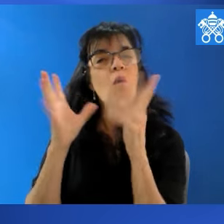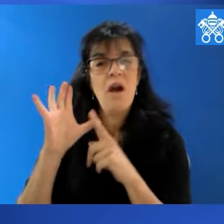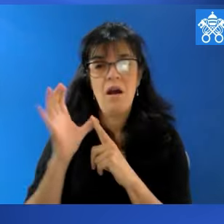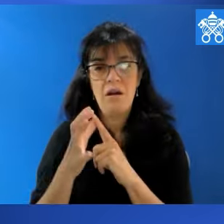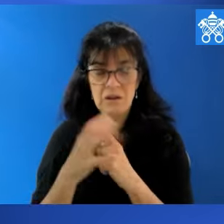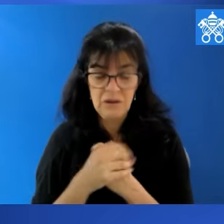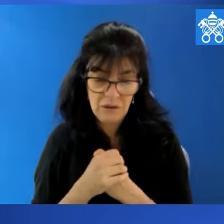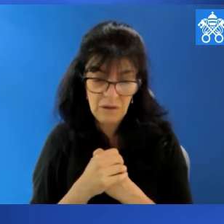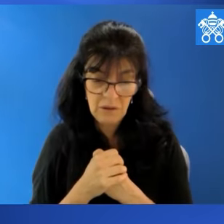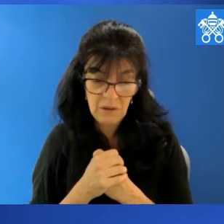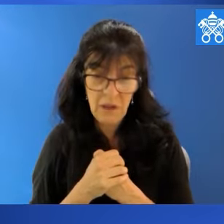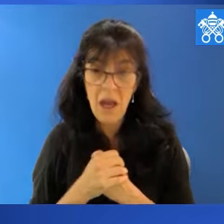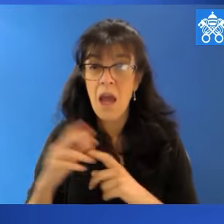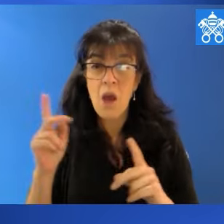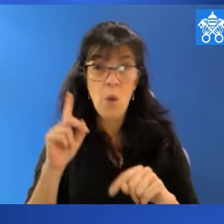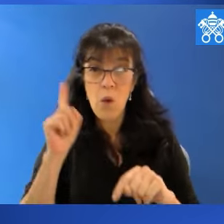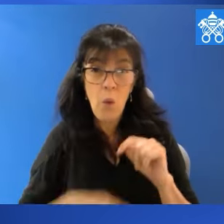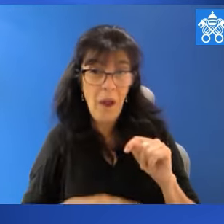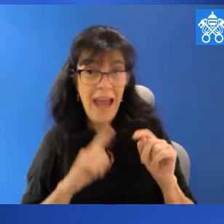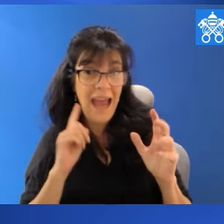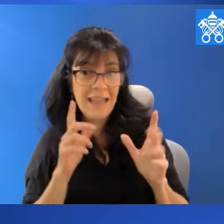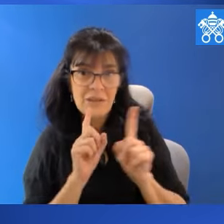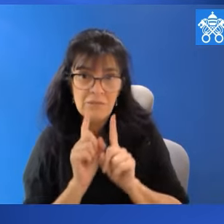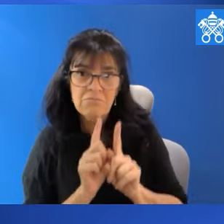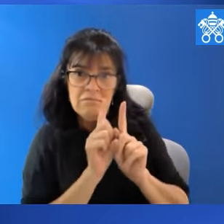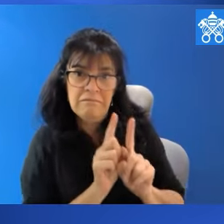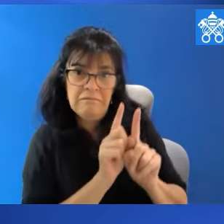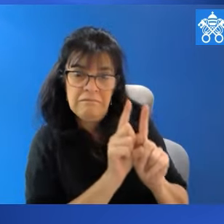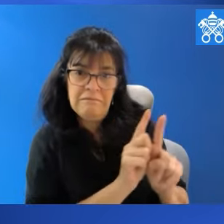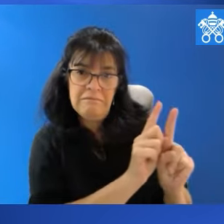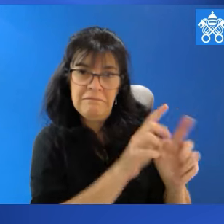Those who cannot stay with them on the front lines,